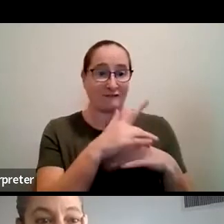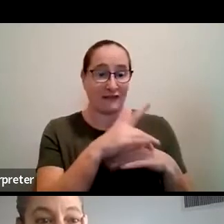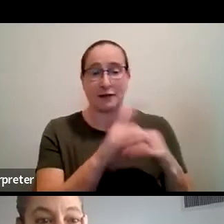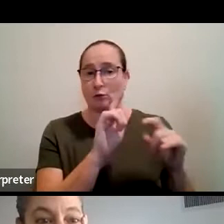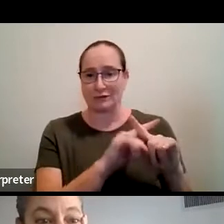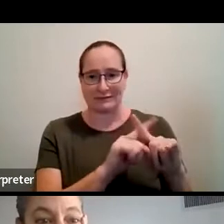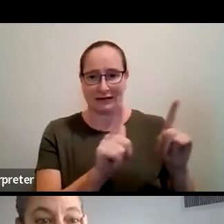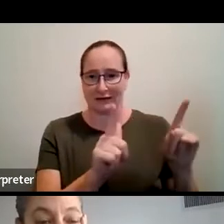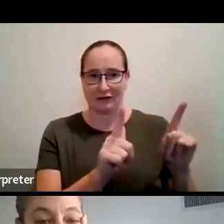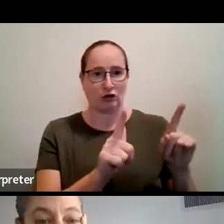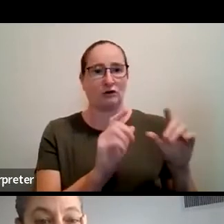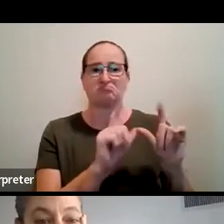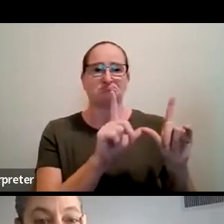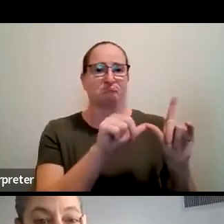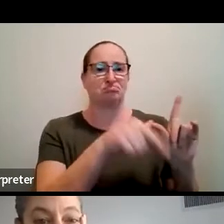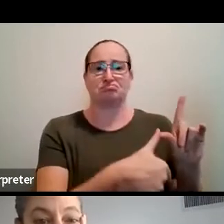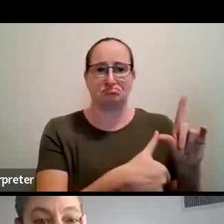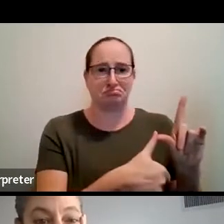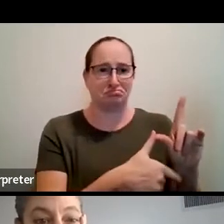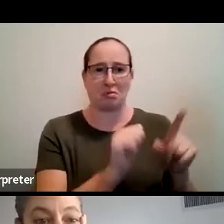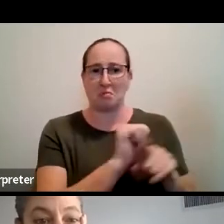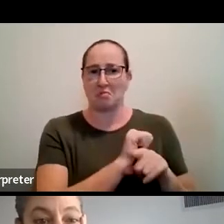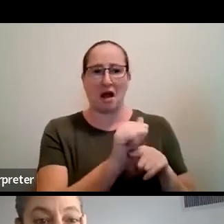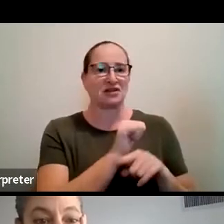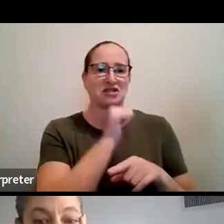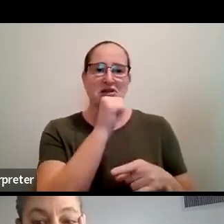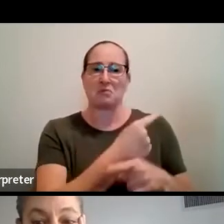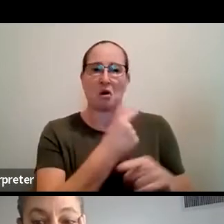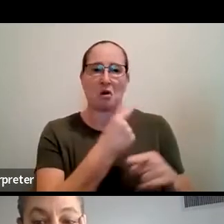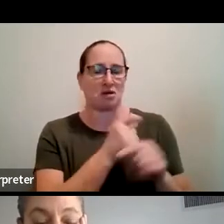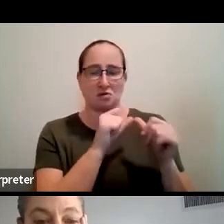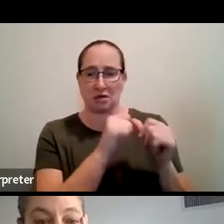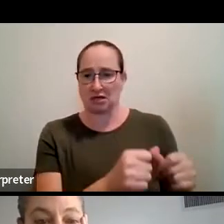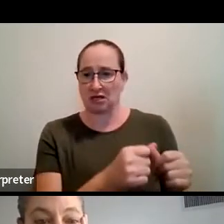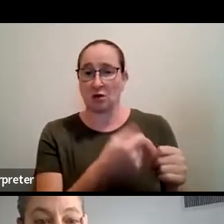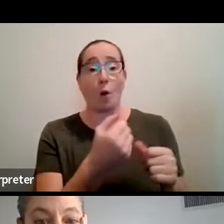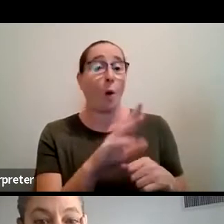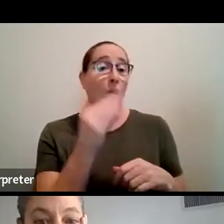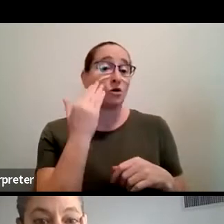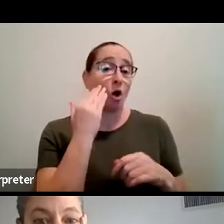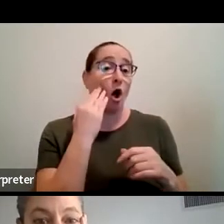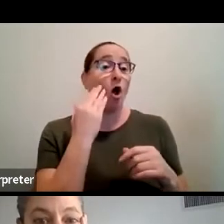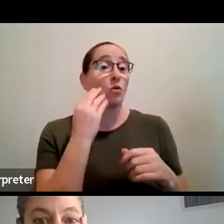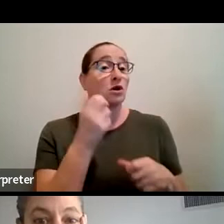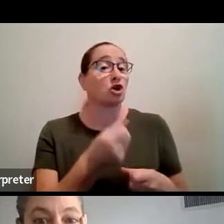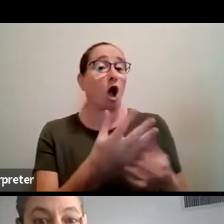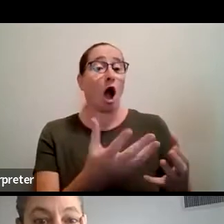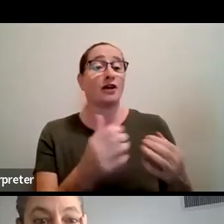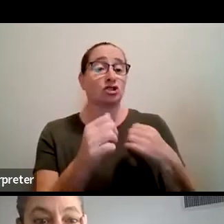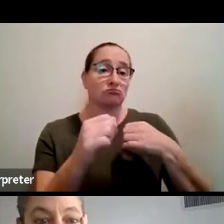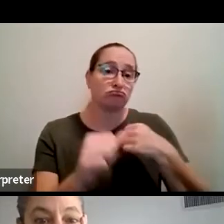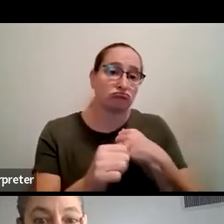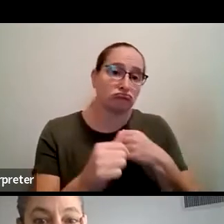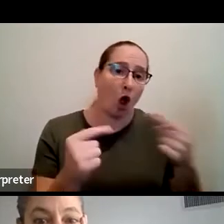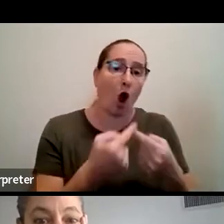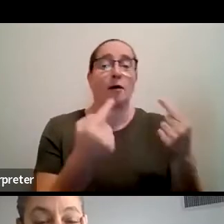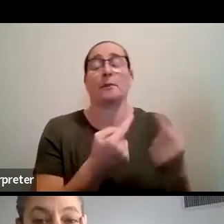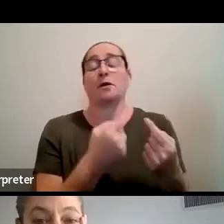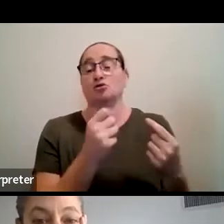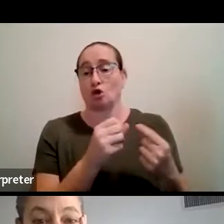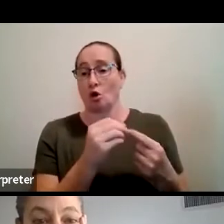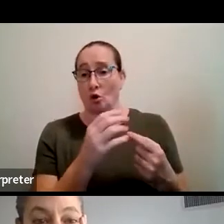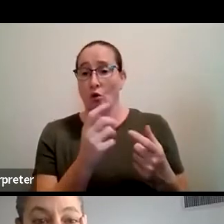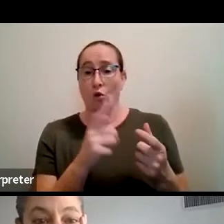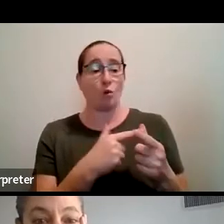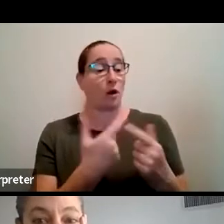is no longer an appropriate practice to continue, or it is known to cause harm. And so what we know is that